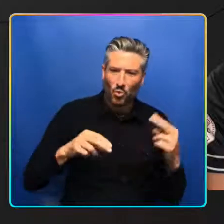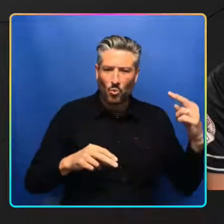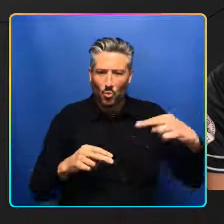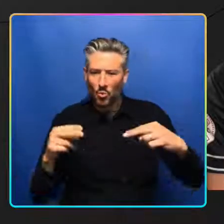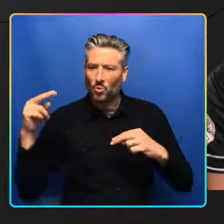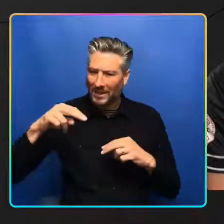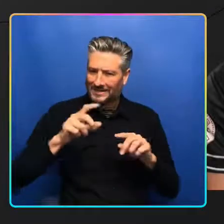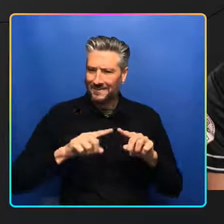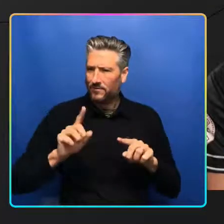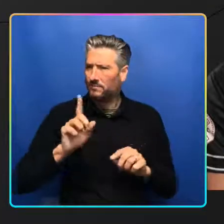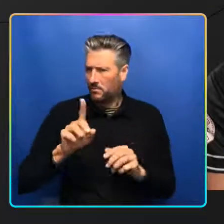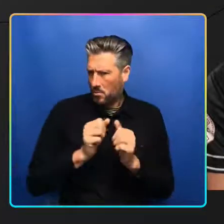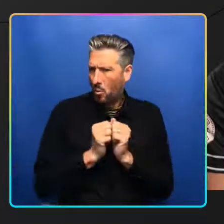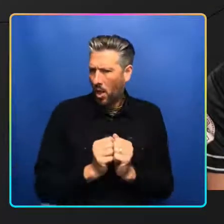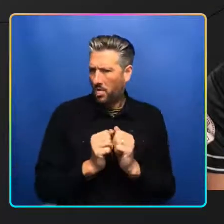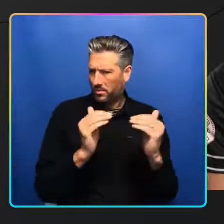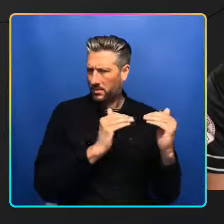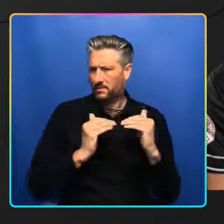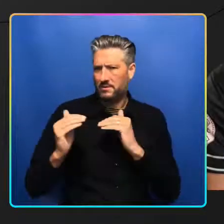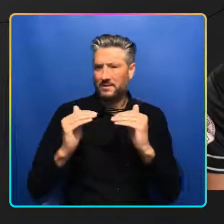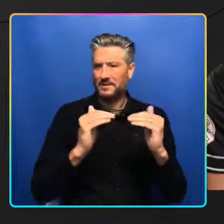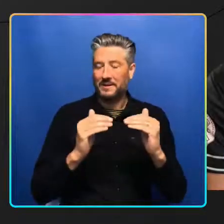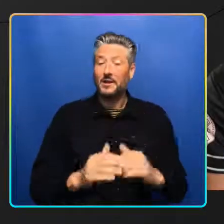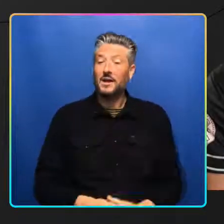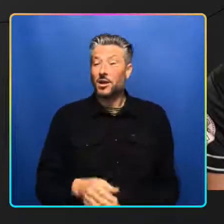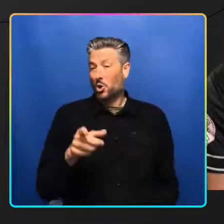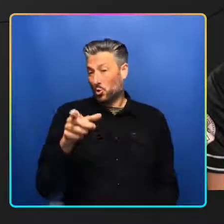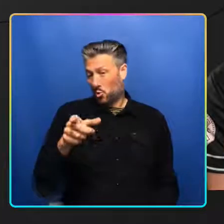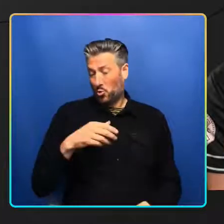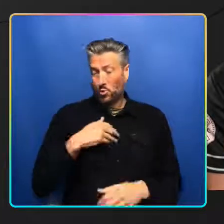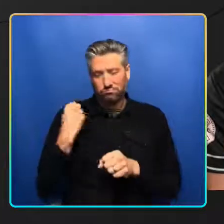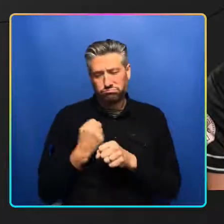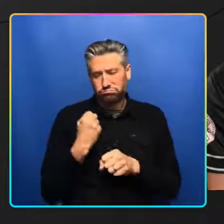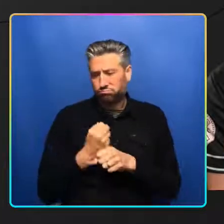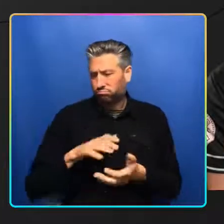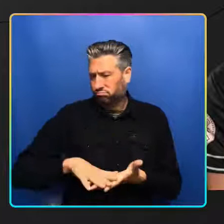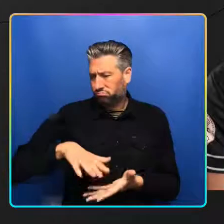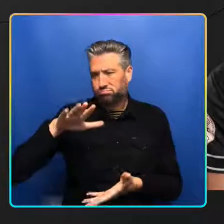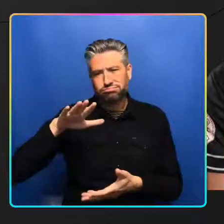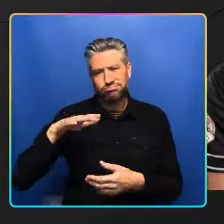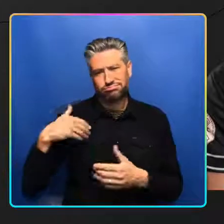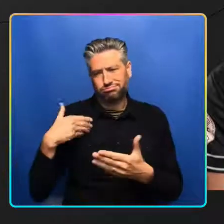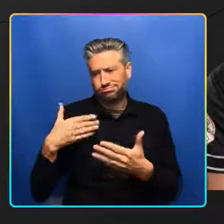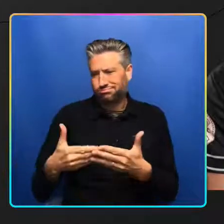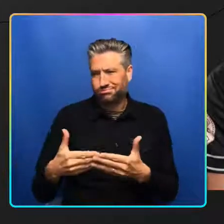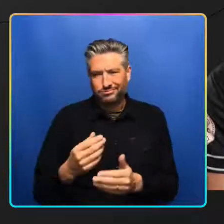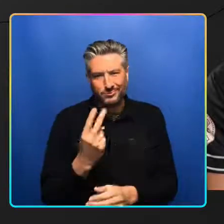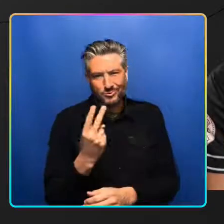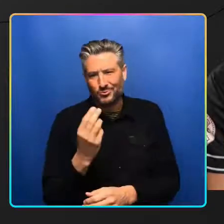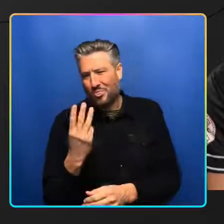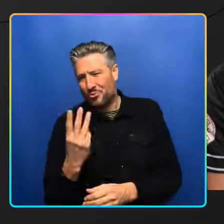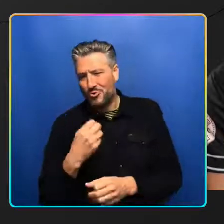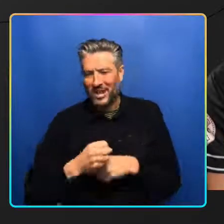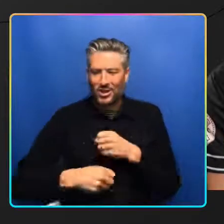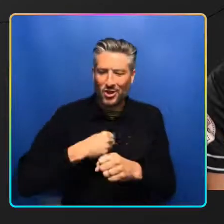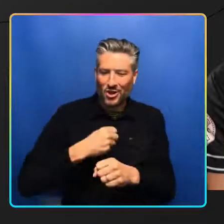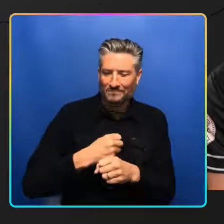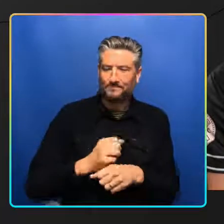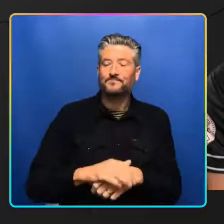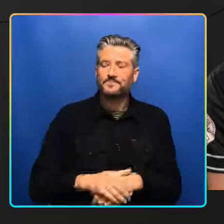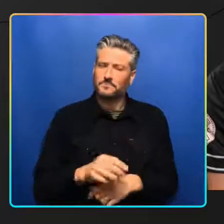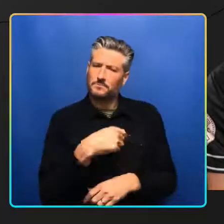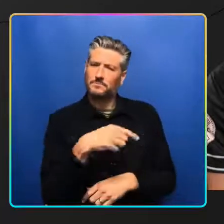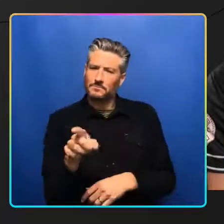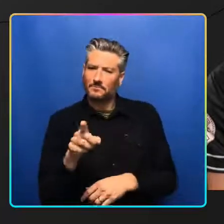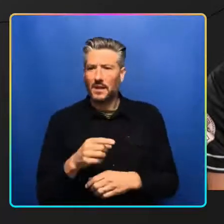You've been super busy over the last couple of years. But people, do follow Laura, Laura